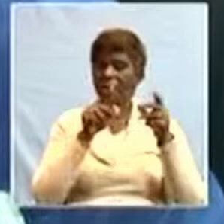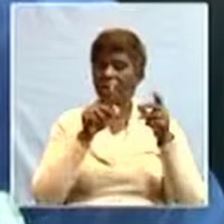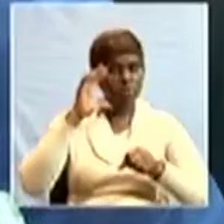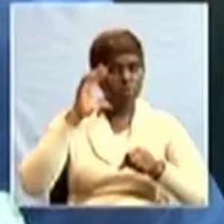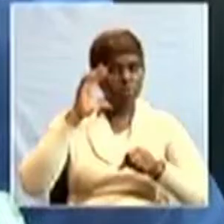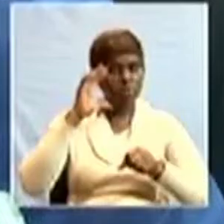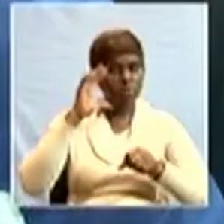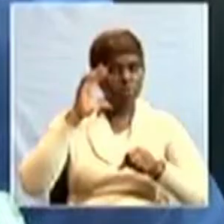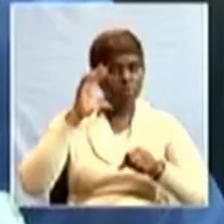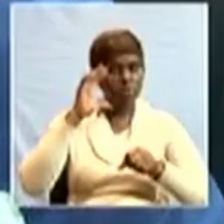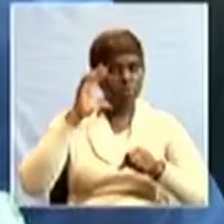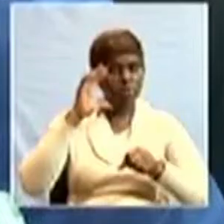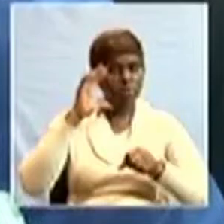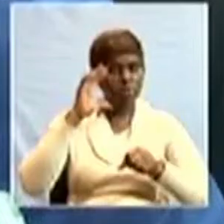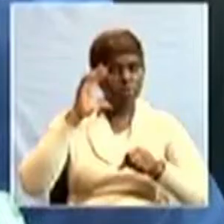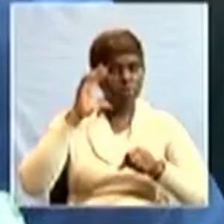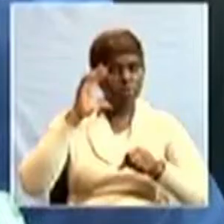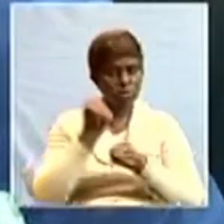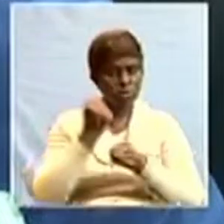strong way